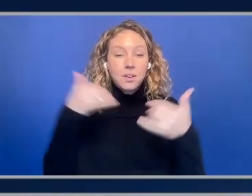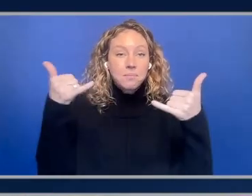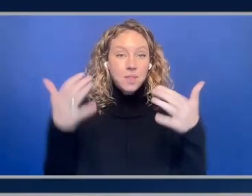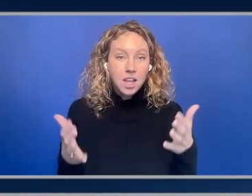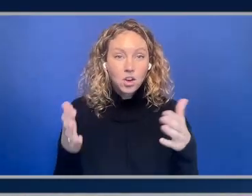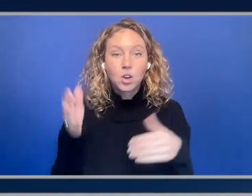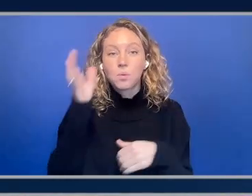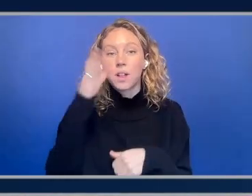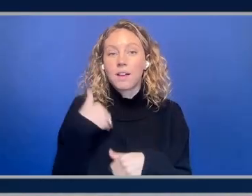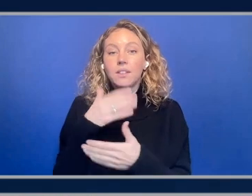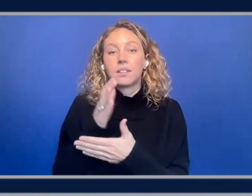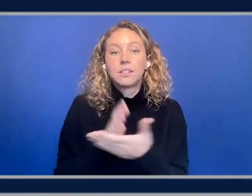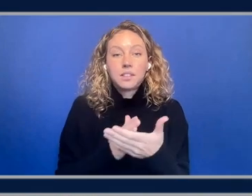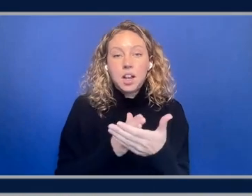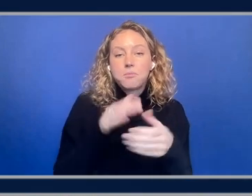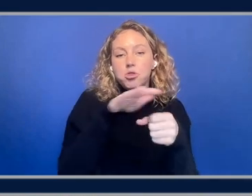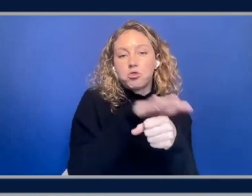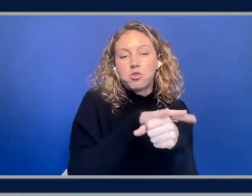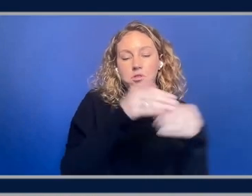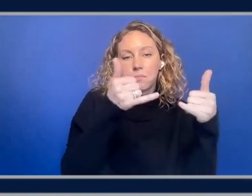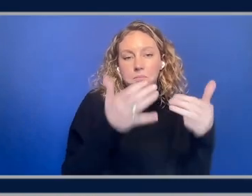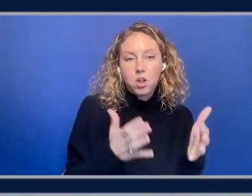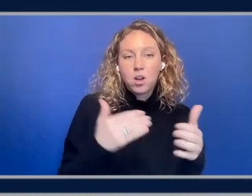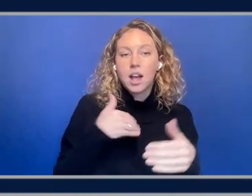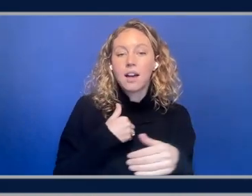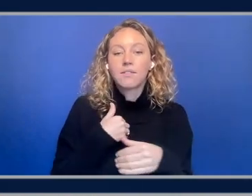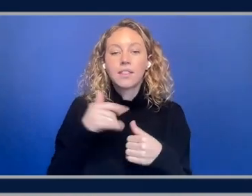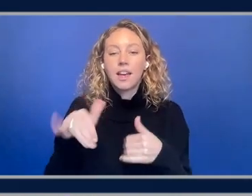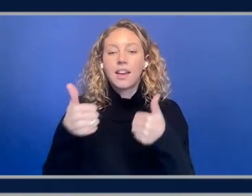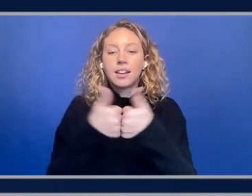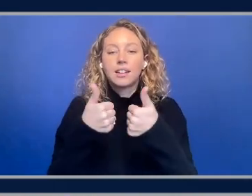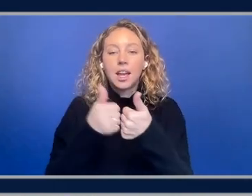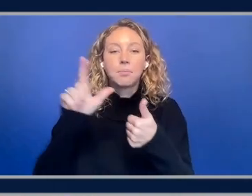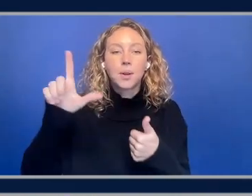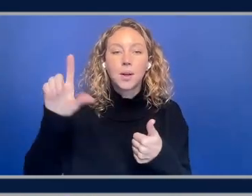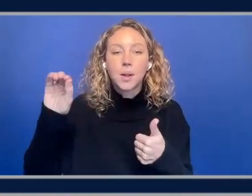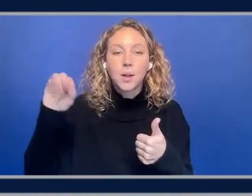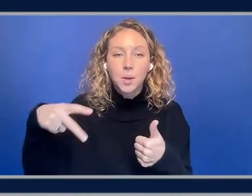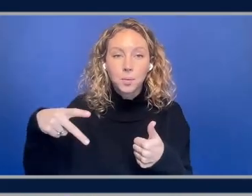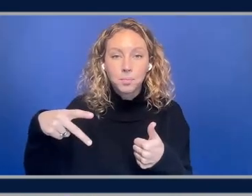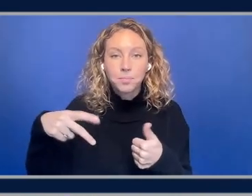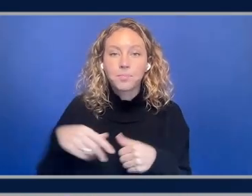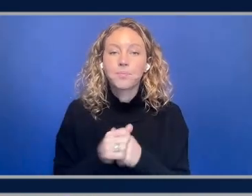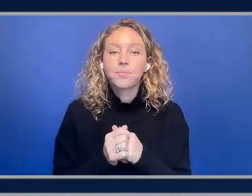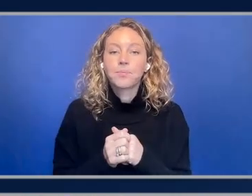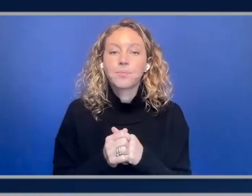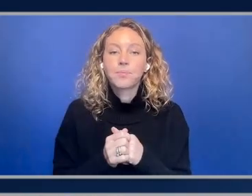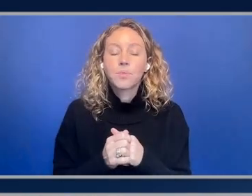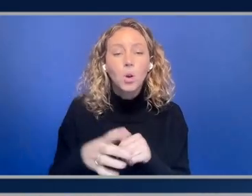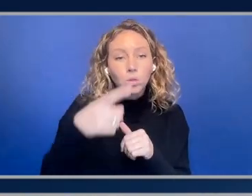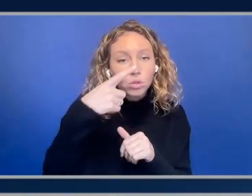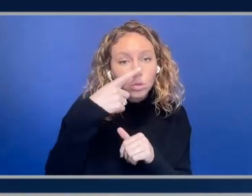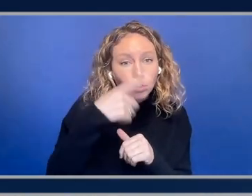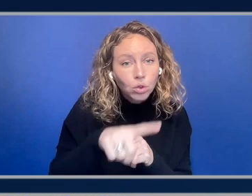region, and then I have the game loop. Reduce the text. Oh, can you just make it a little bigger? My eyes